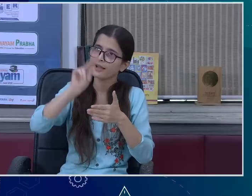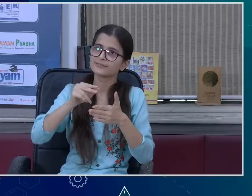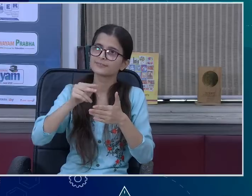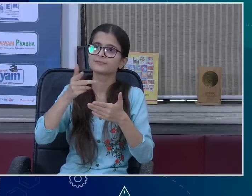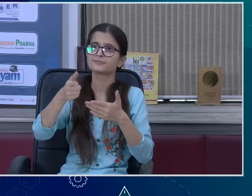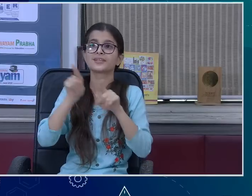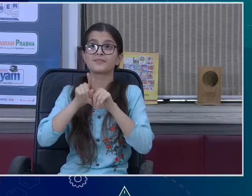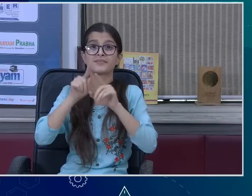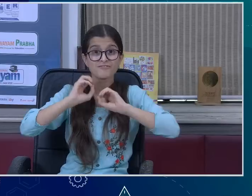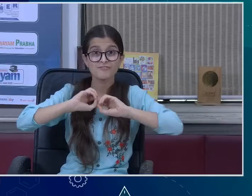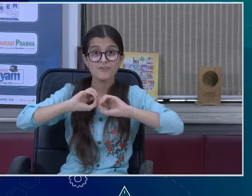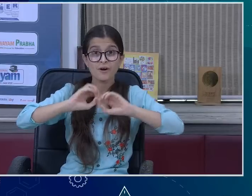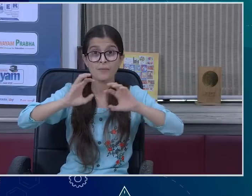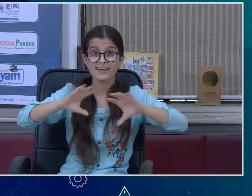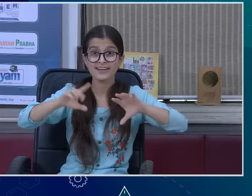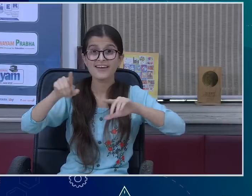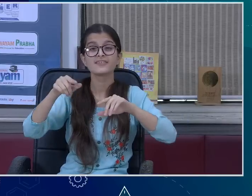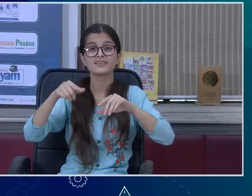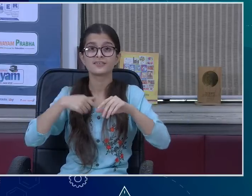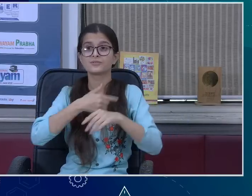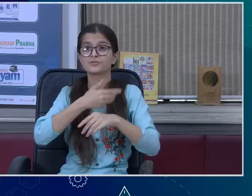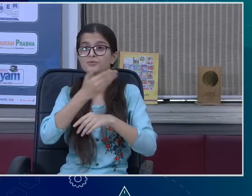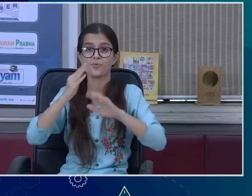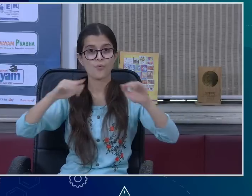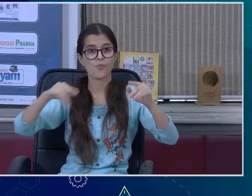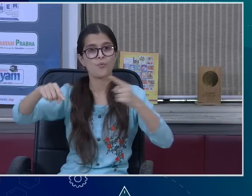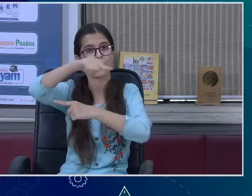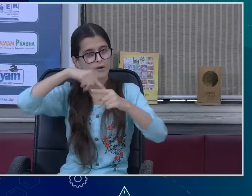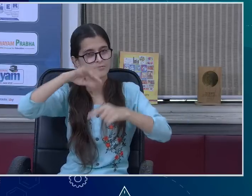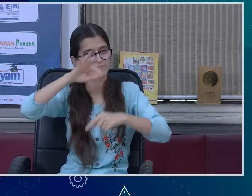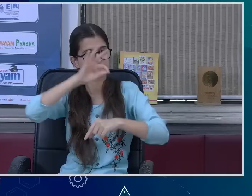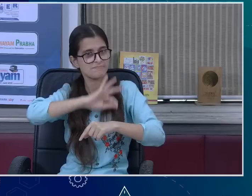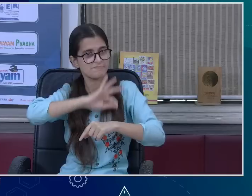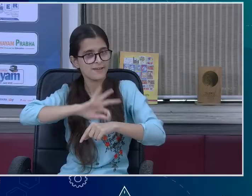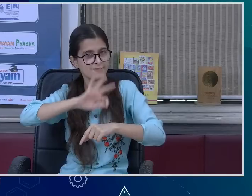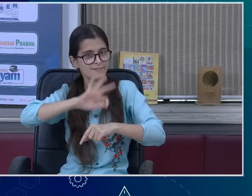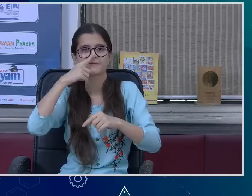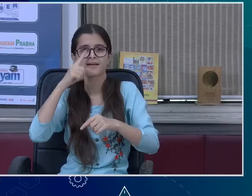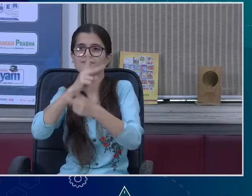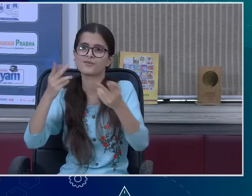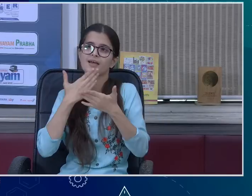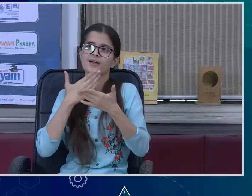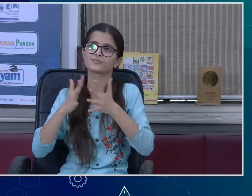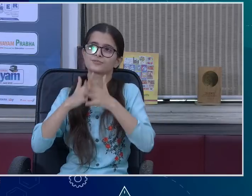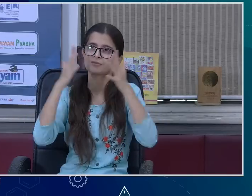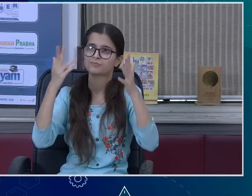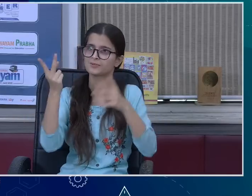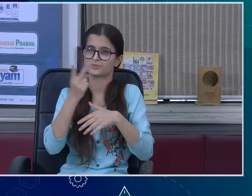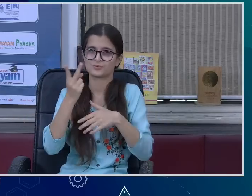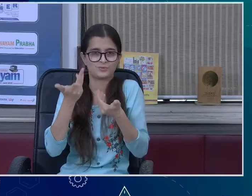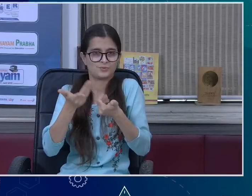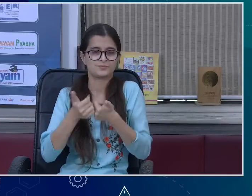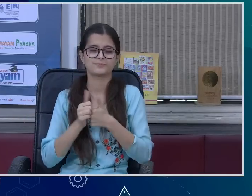this informative and this fruitful session to all the students, all the children, all the parents out there. Thank you so much, ma'am and sir.